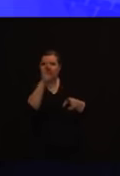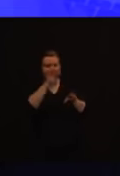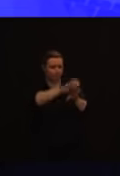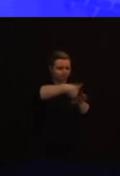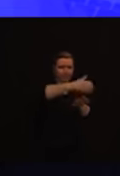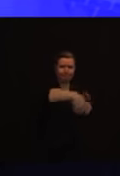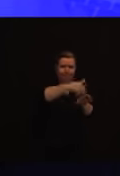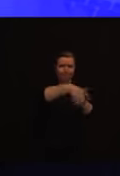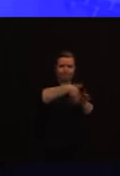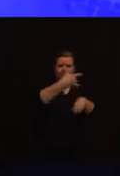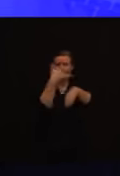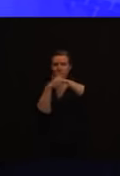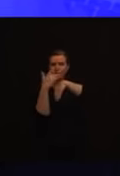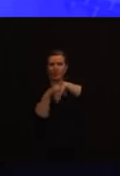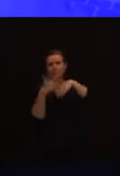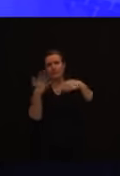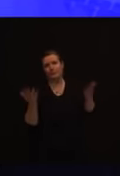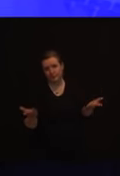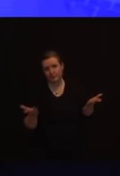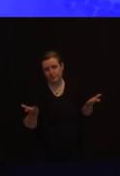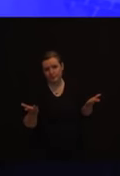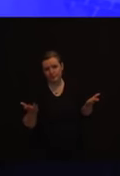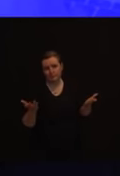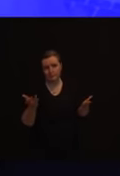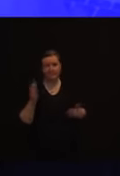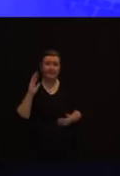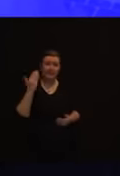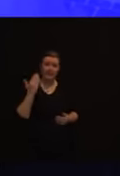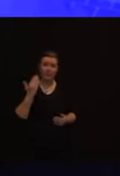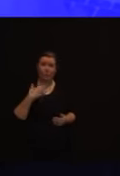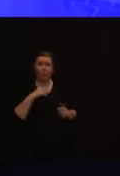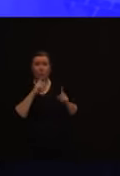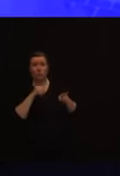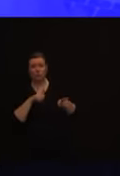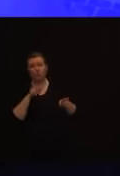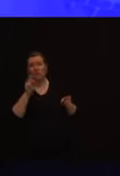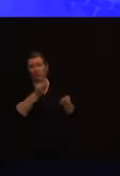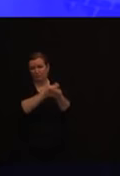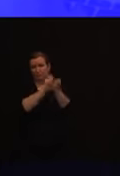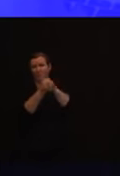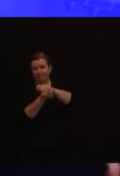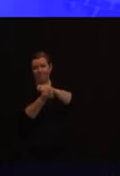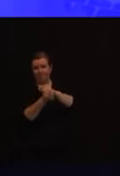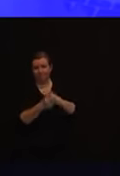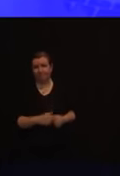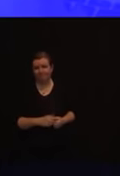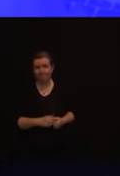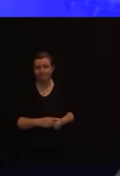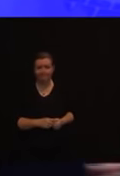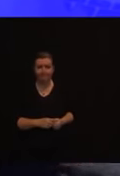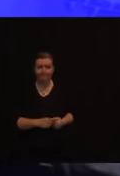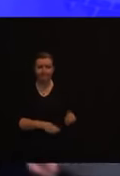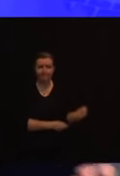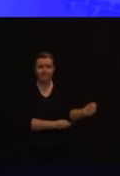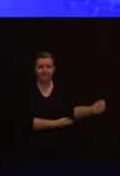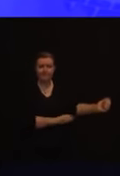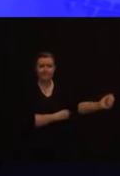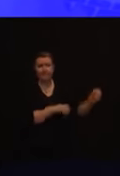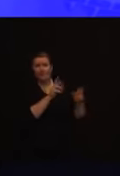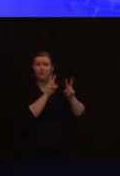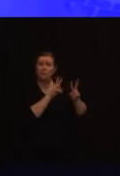I believe the directive is going to be amended, and again, the funeral directors, I do anticipate as this kind